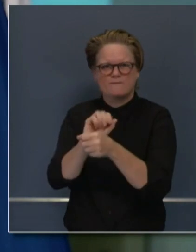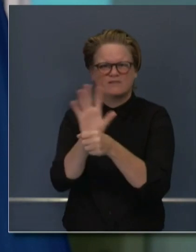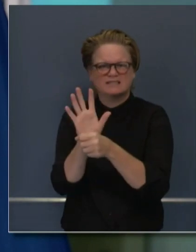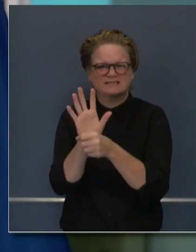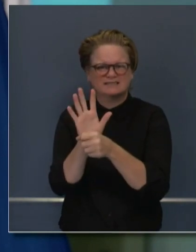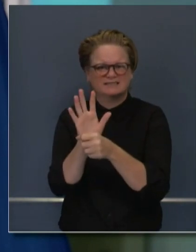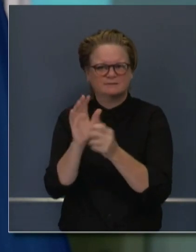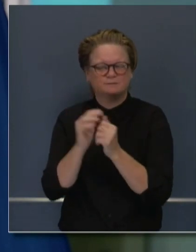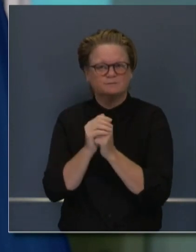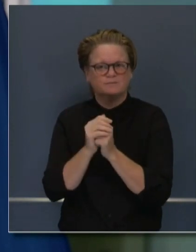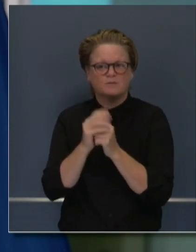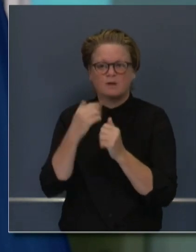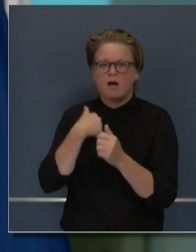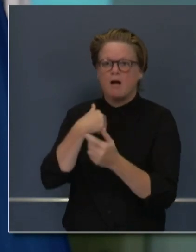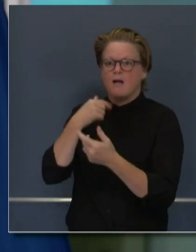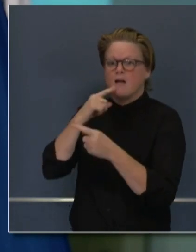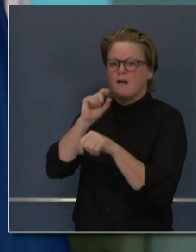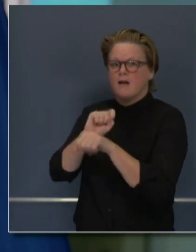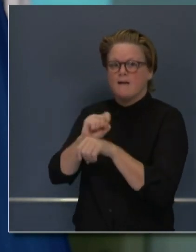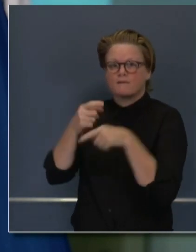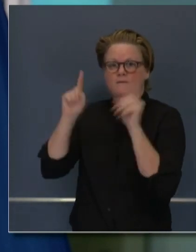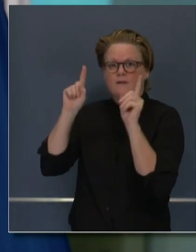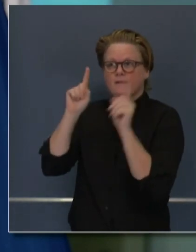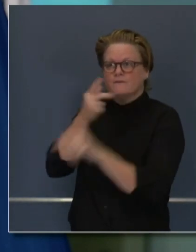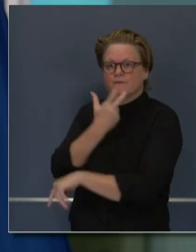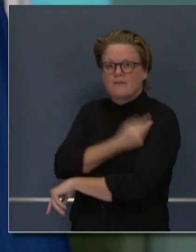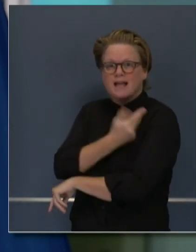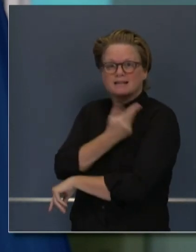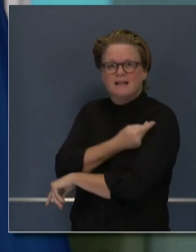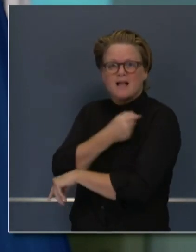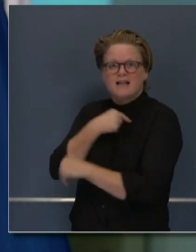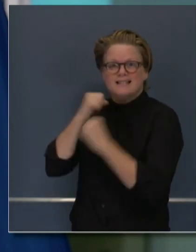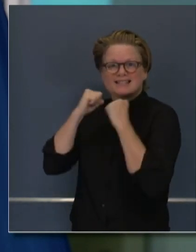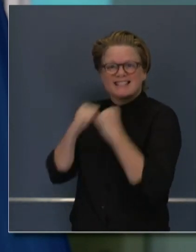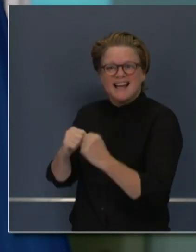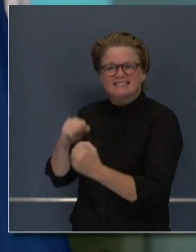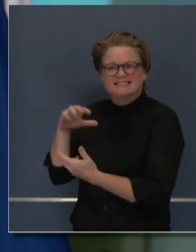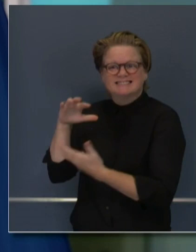vaccines. Michelson, Fox 11.